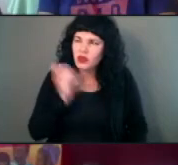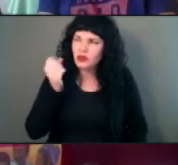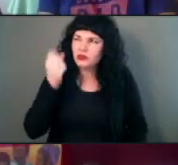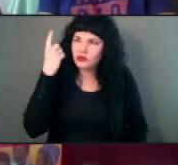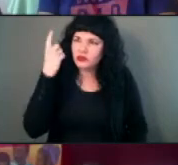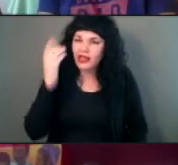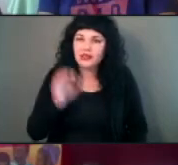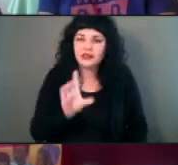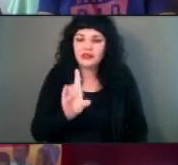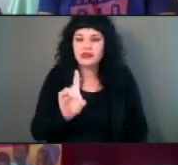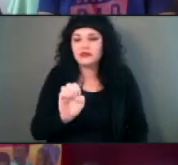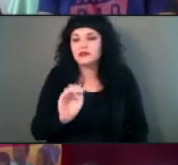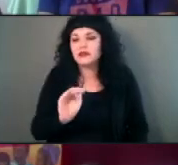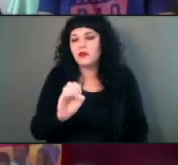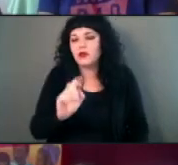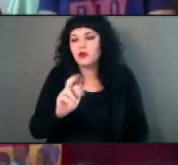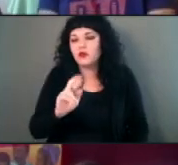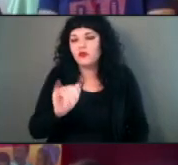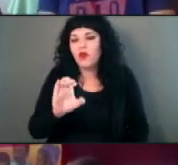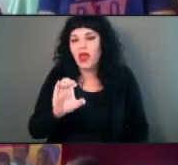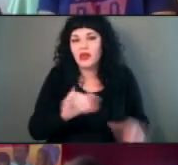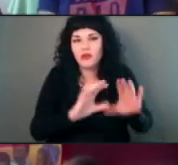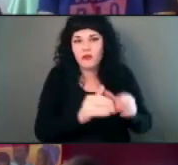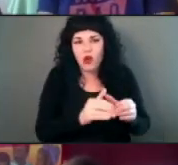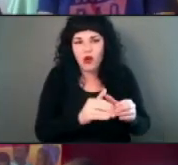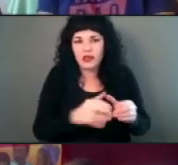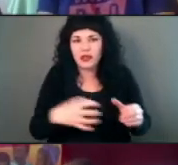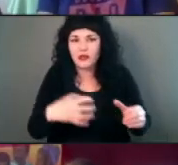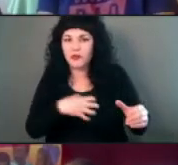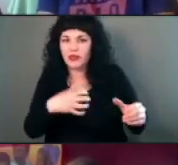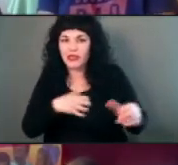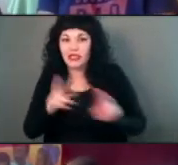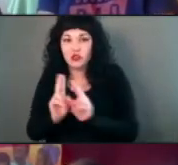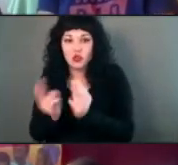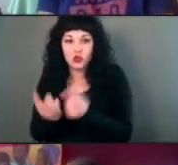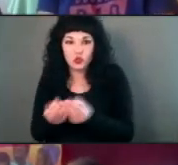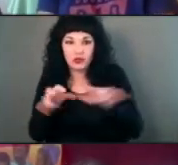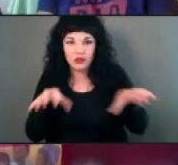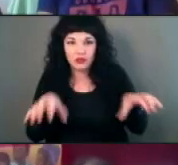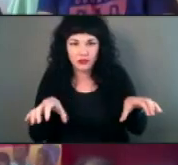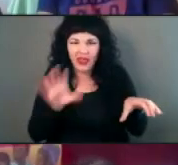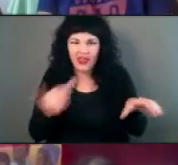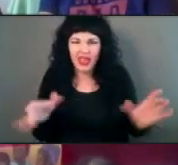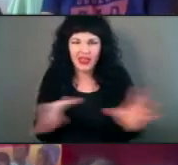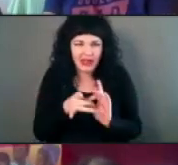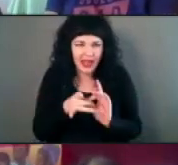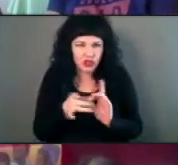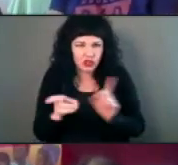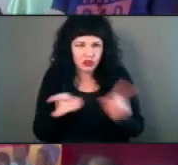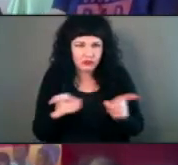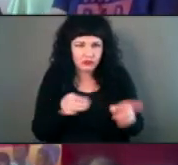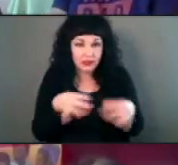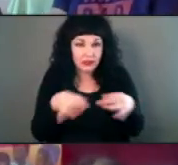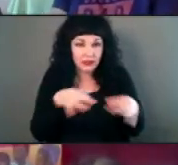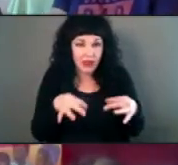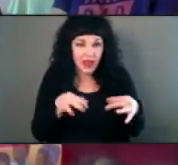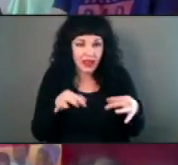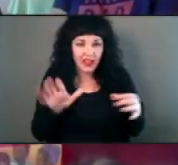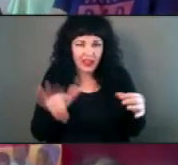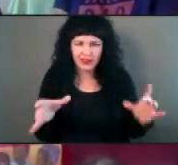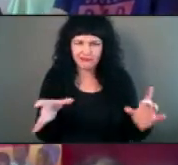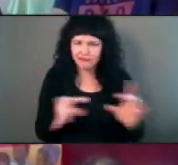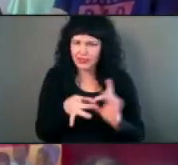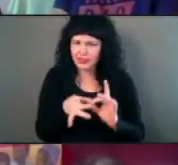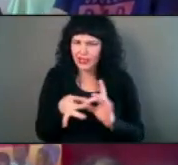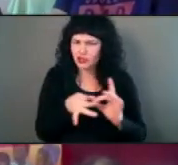and the police union. There seems to be an interesting connection between the two, and understanding your